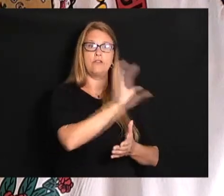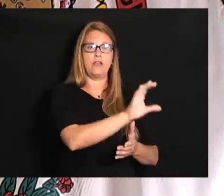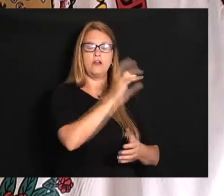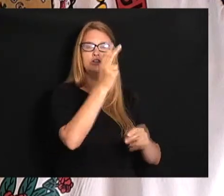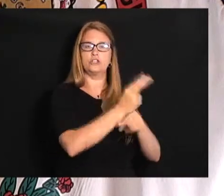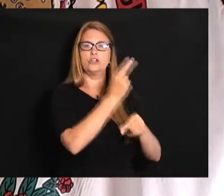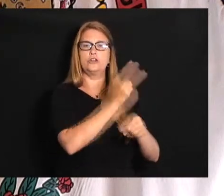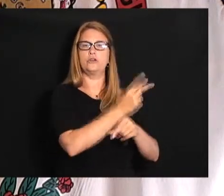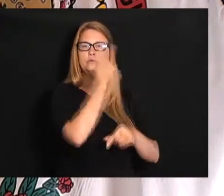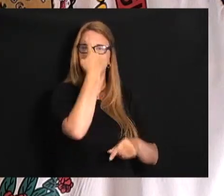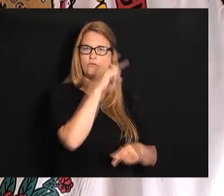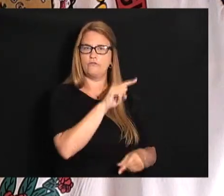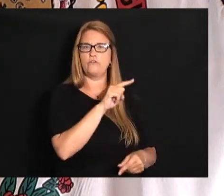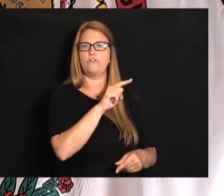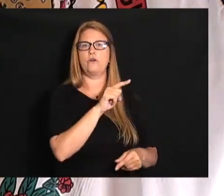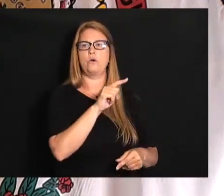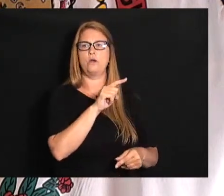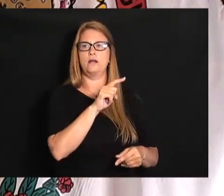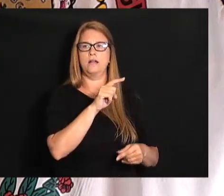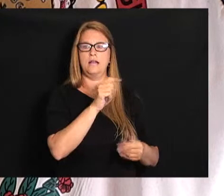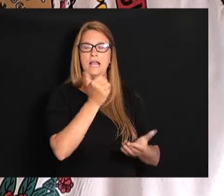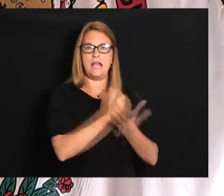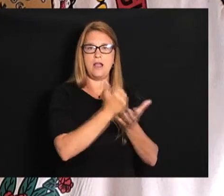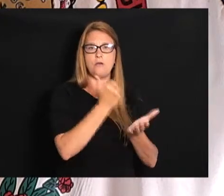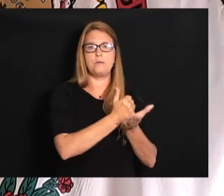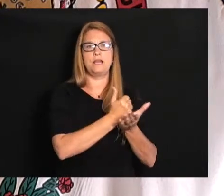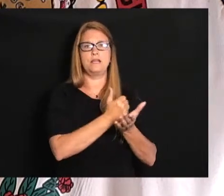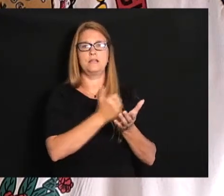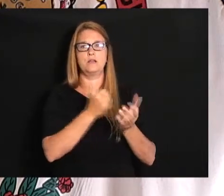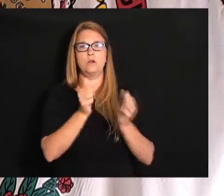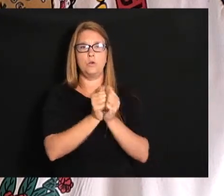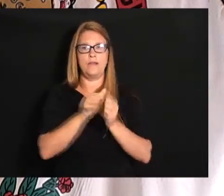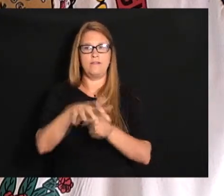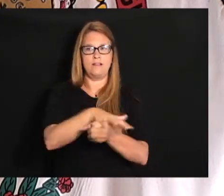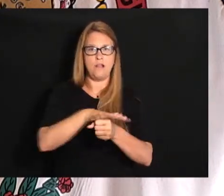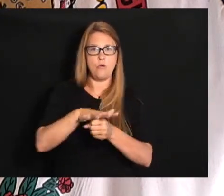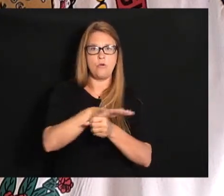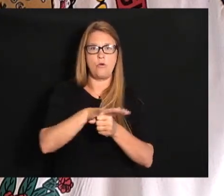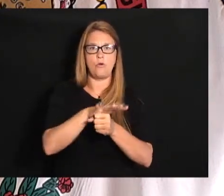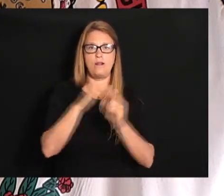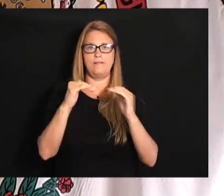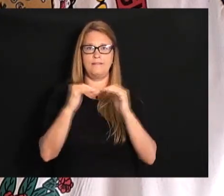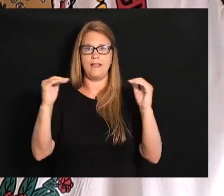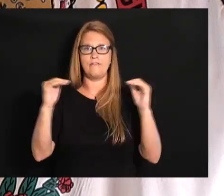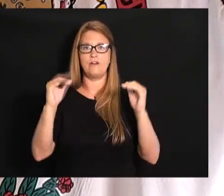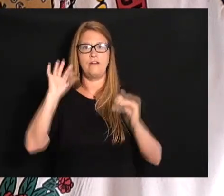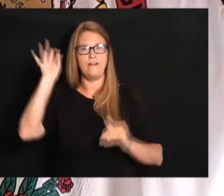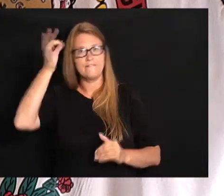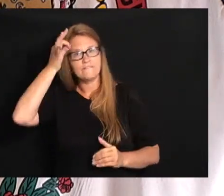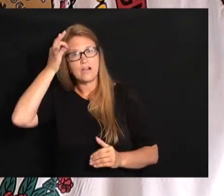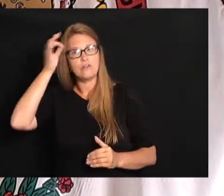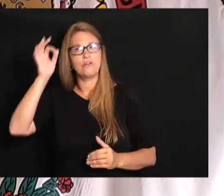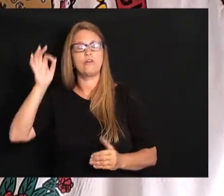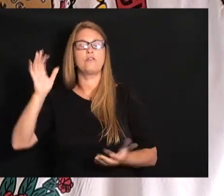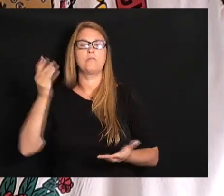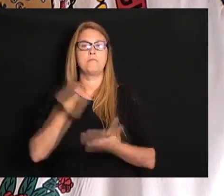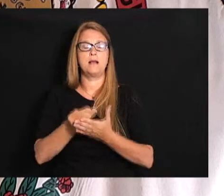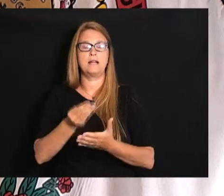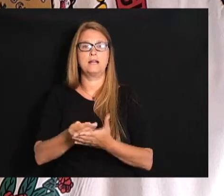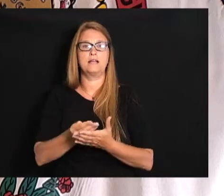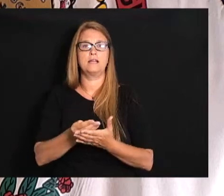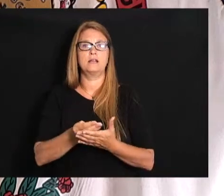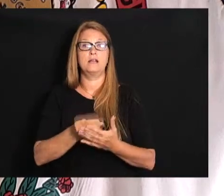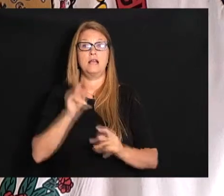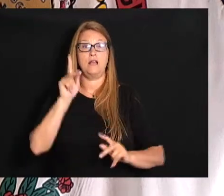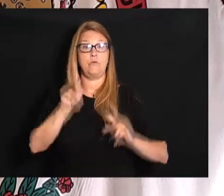use as far as leveraging dollars on the local level with federal dollars or whatever it may be, when